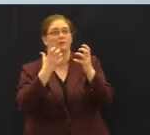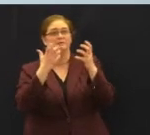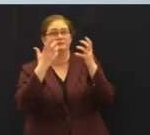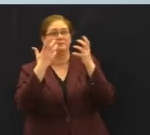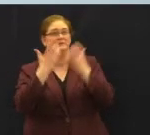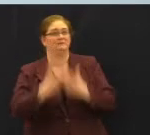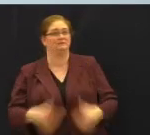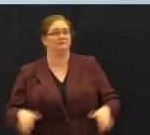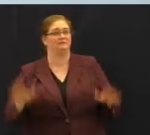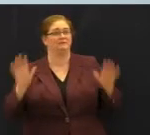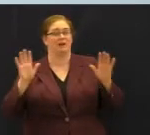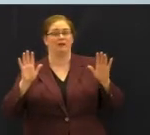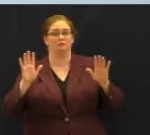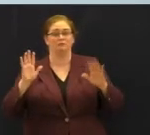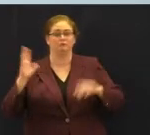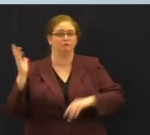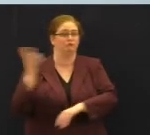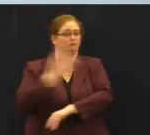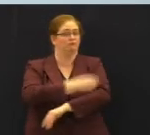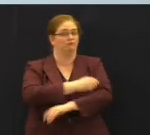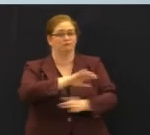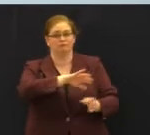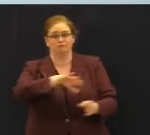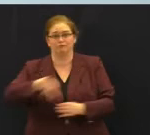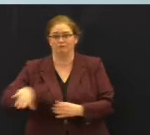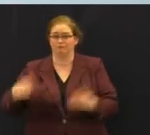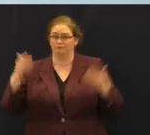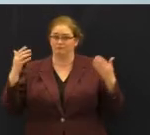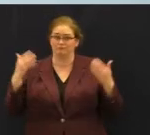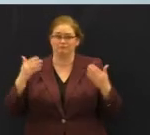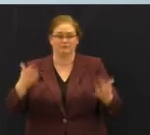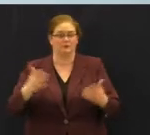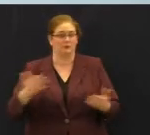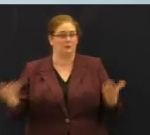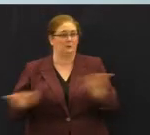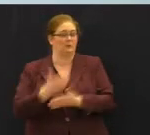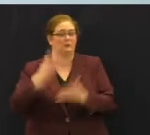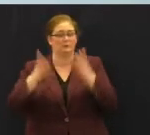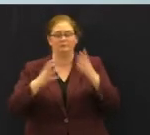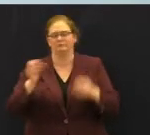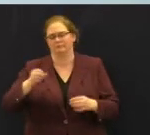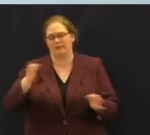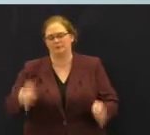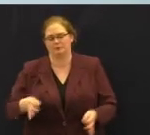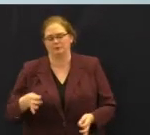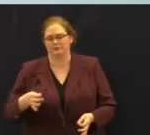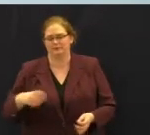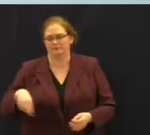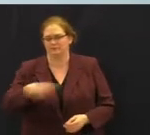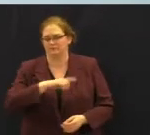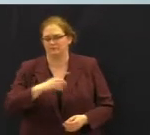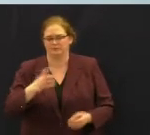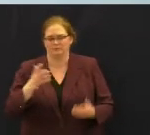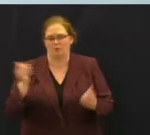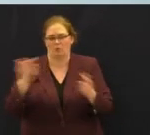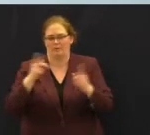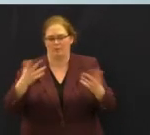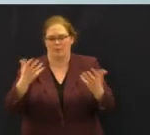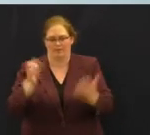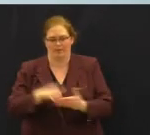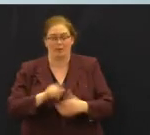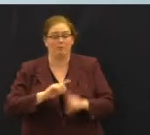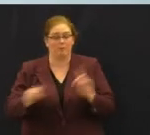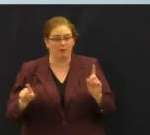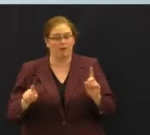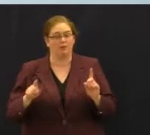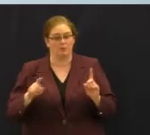awful time period and moving on with other things that we want to accomplish? Absolutely. Everybody would. Everybody would. But we are